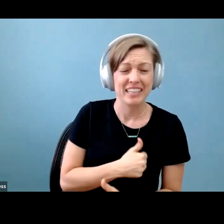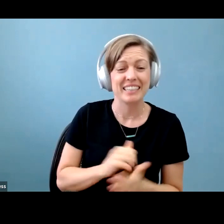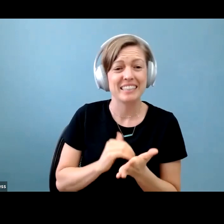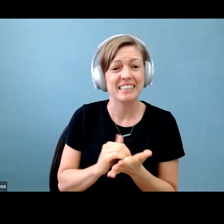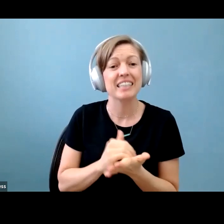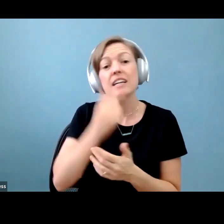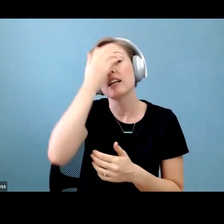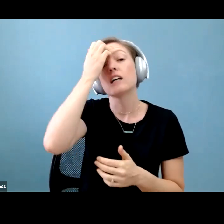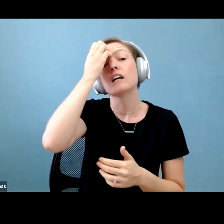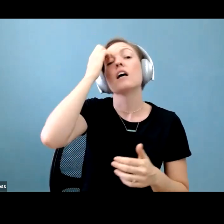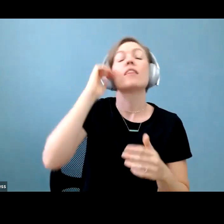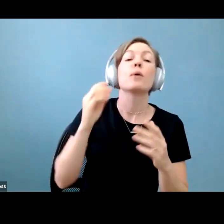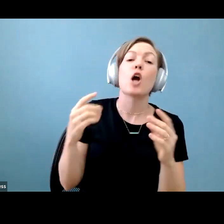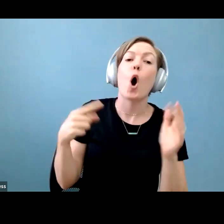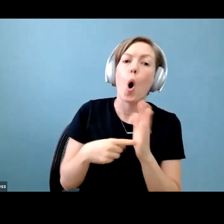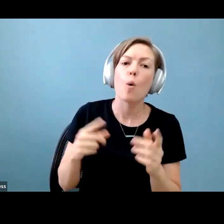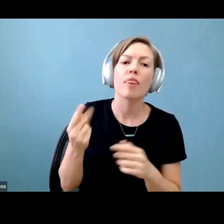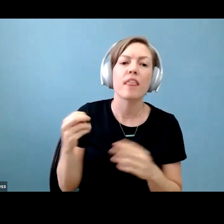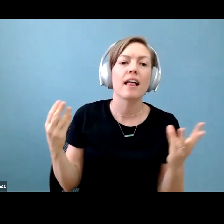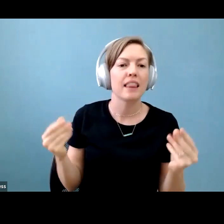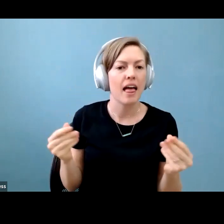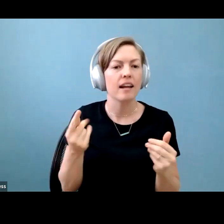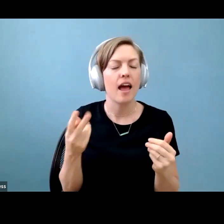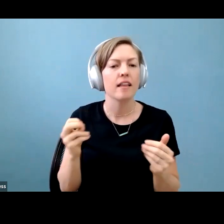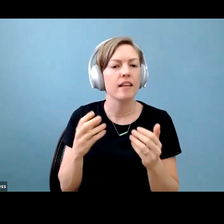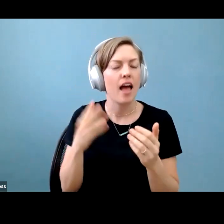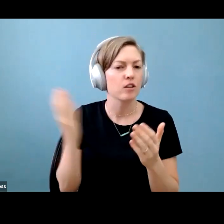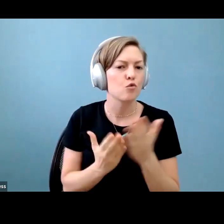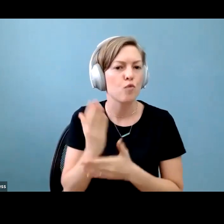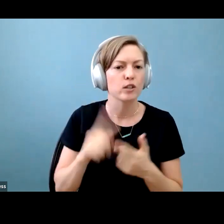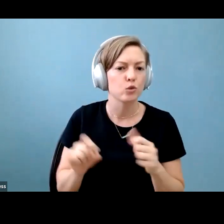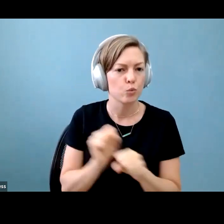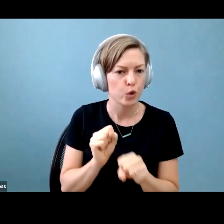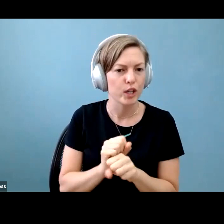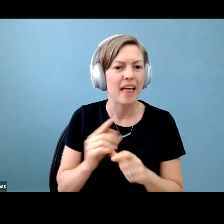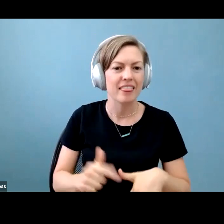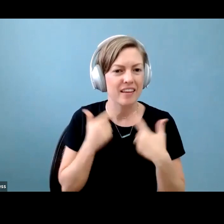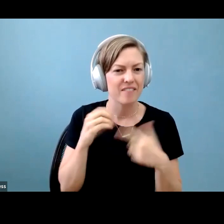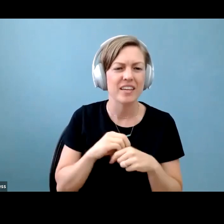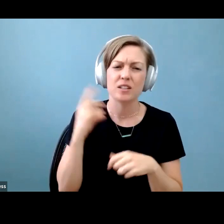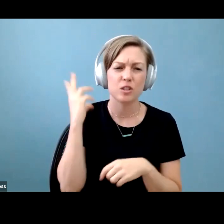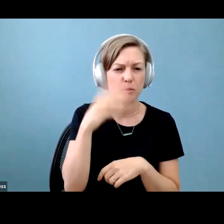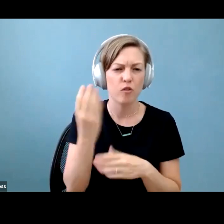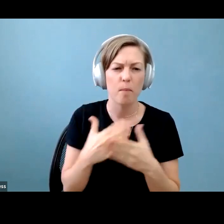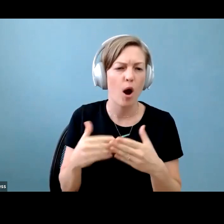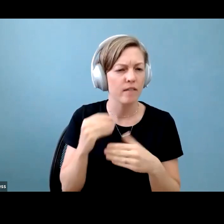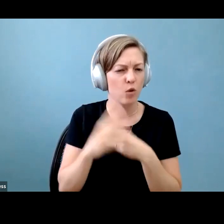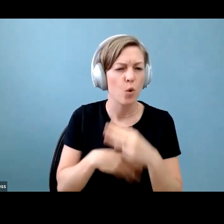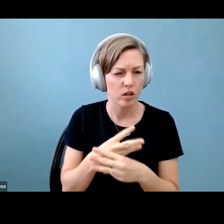the land and the rights to work and live in such a beautiful part of the world.